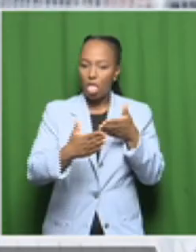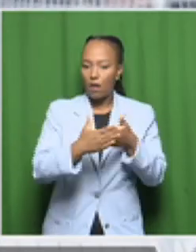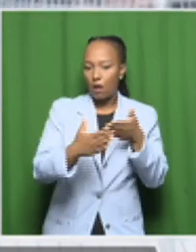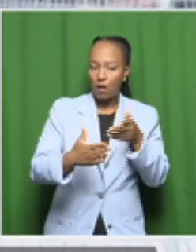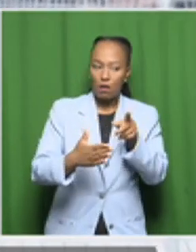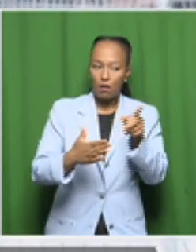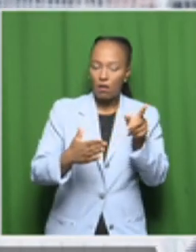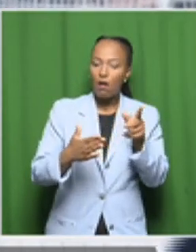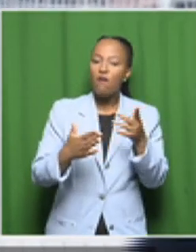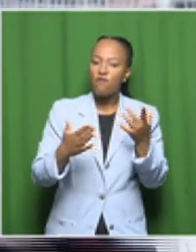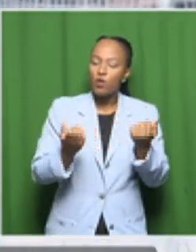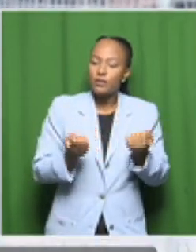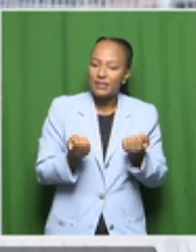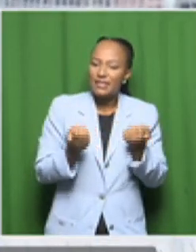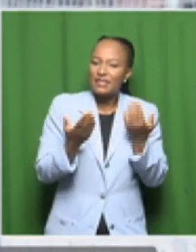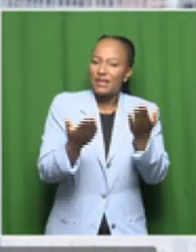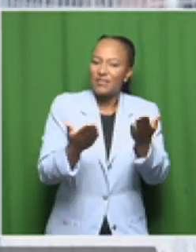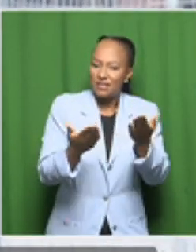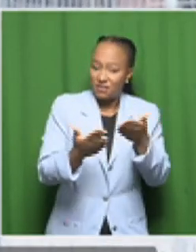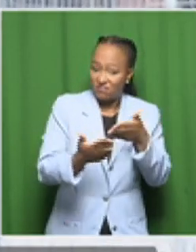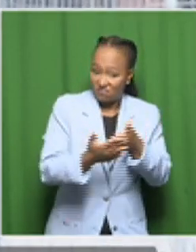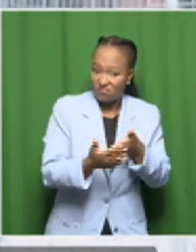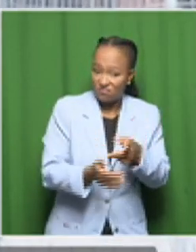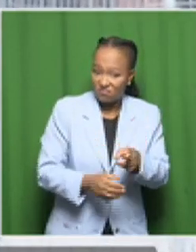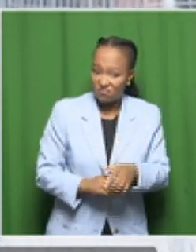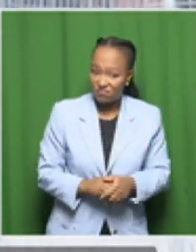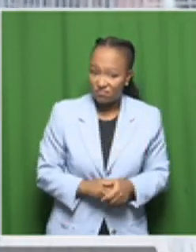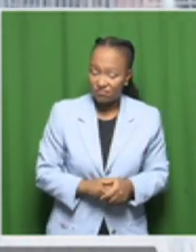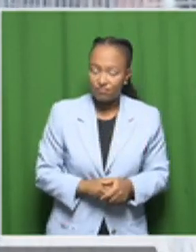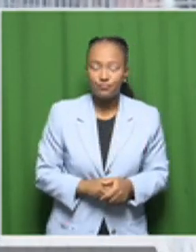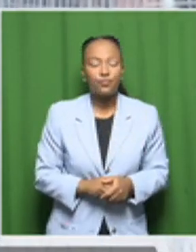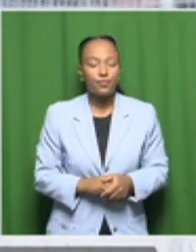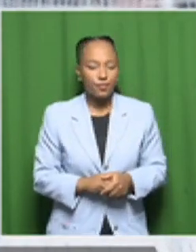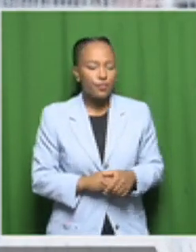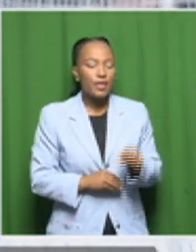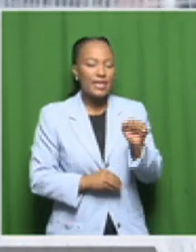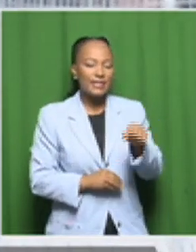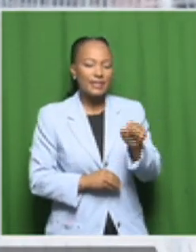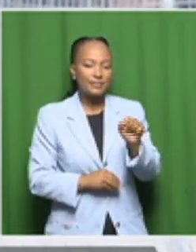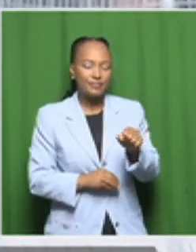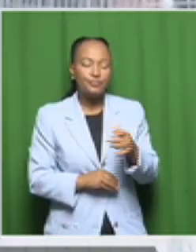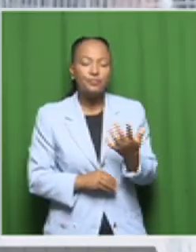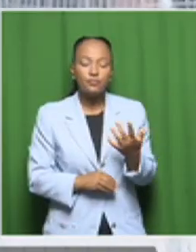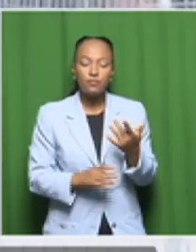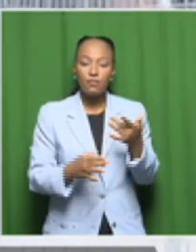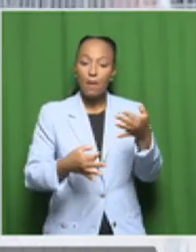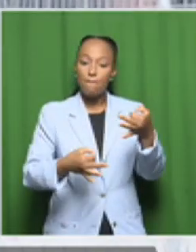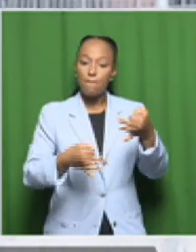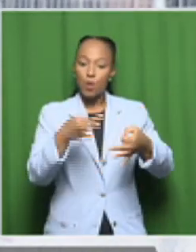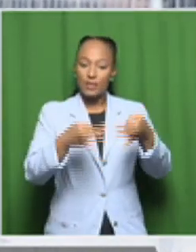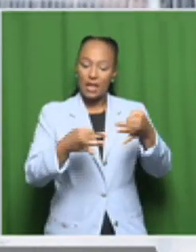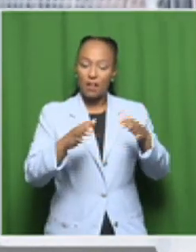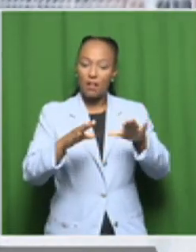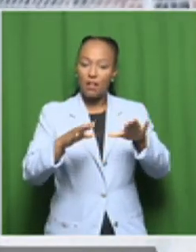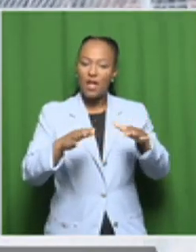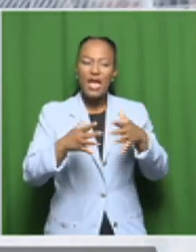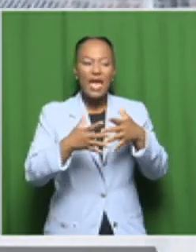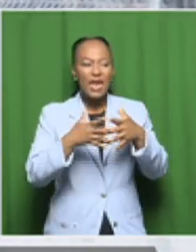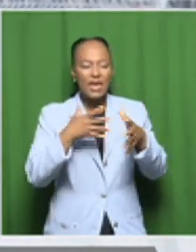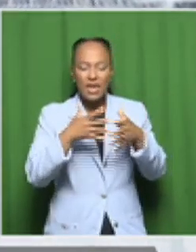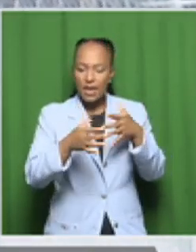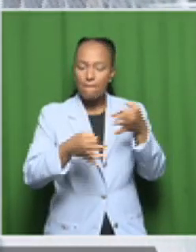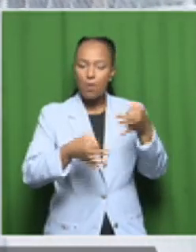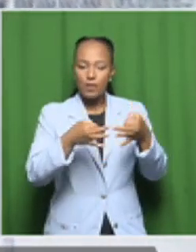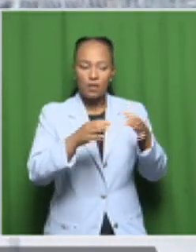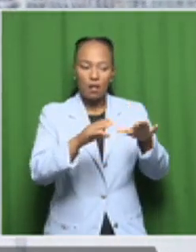delivering services to the people? Certainly. You know, when it comes to political factions or factions within each and every political party, we